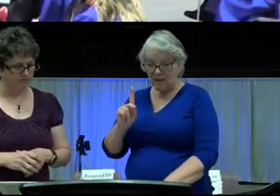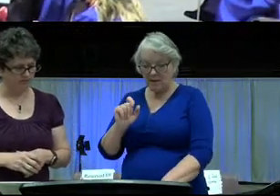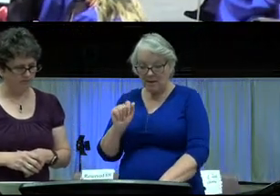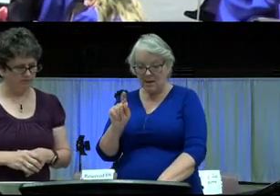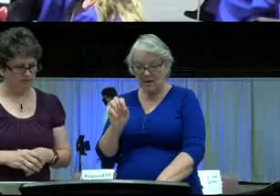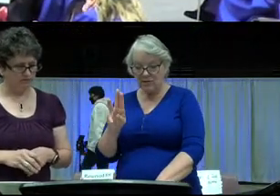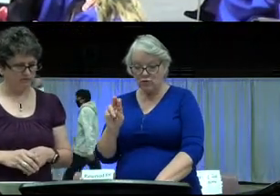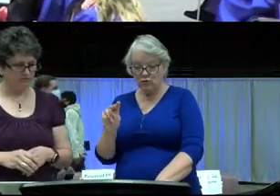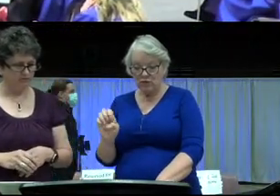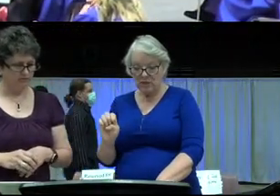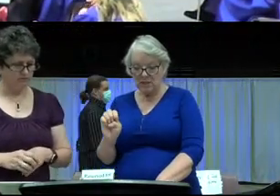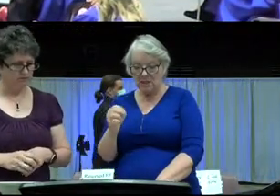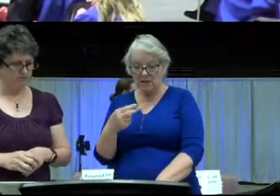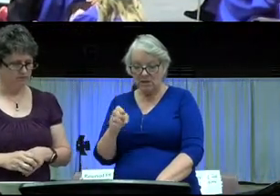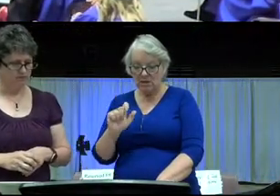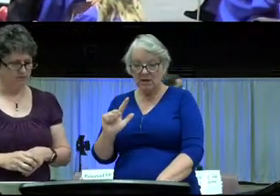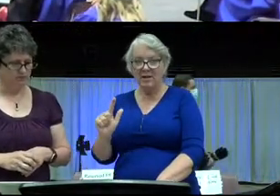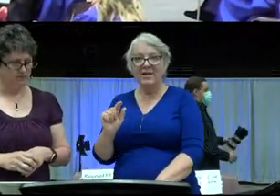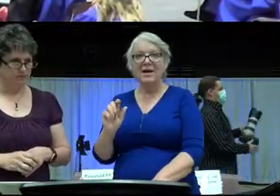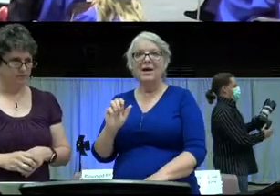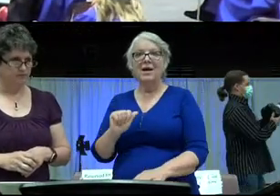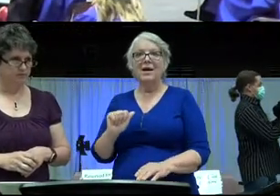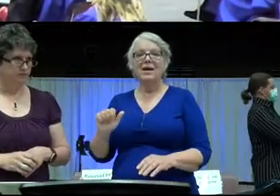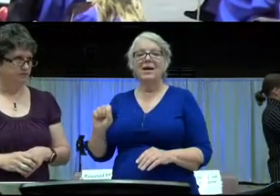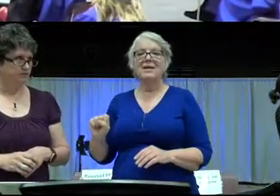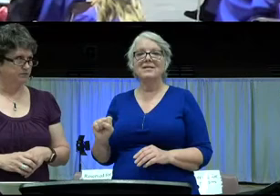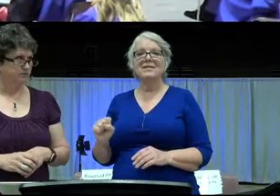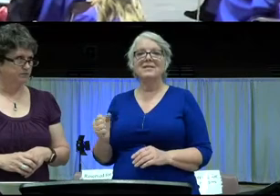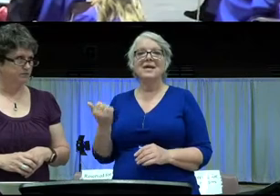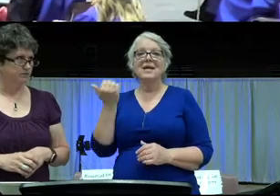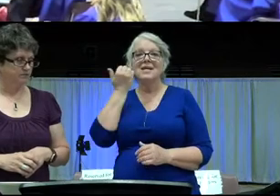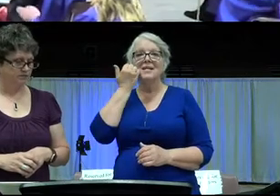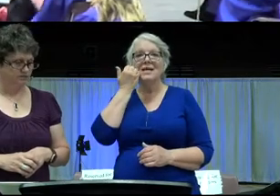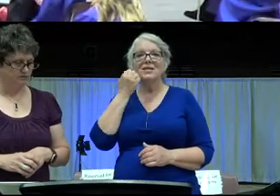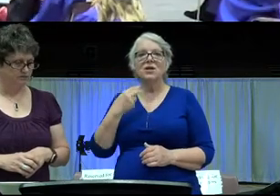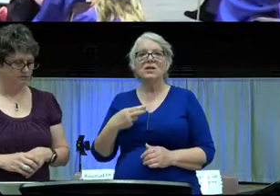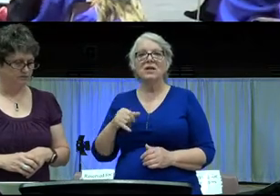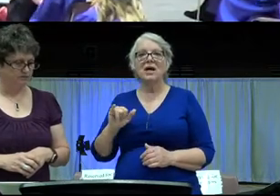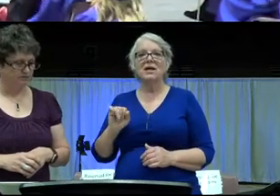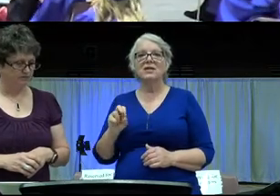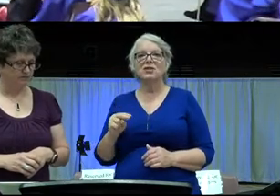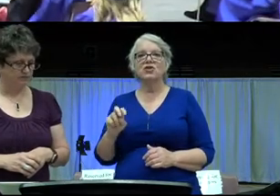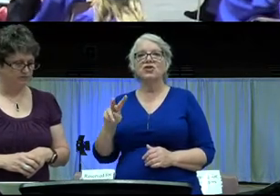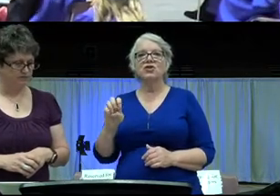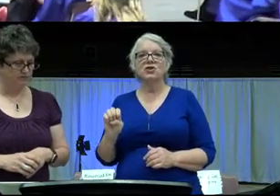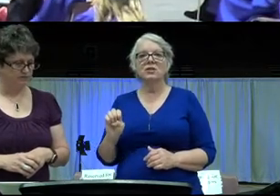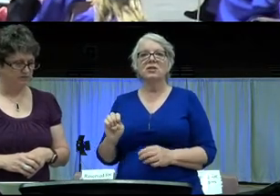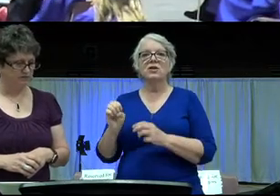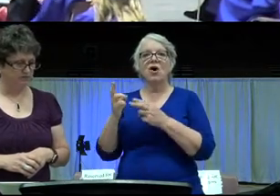Catherine Joanne Hill, Associate of Applied Science, Dental Hygiene, Honors.